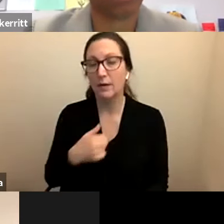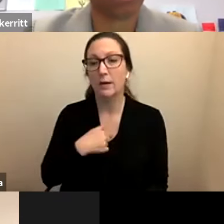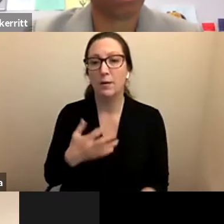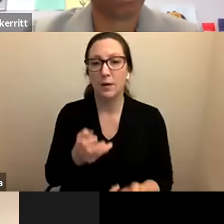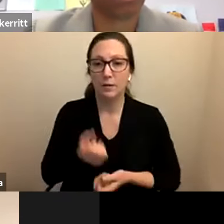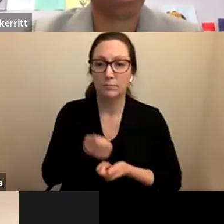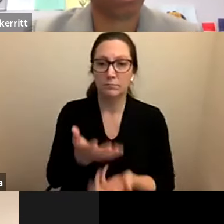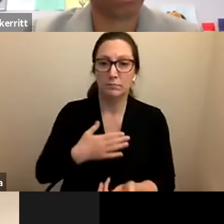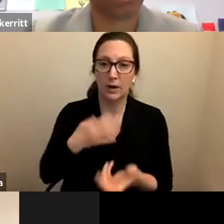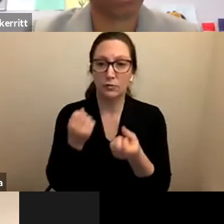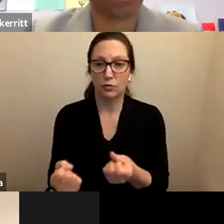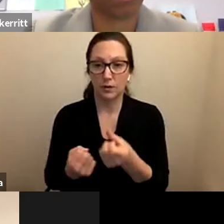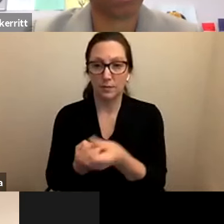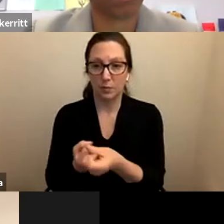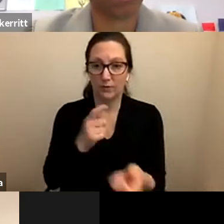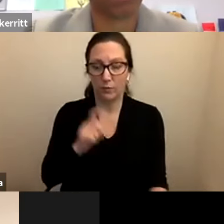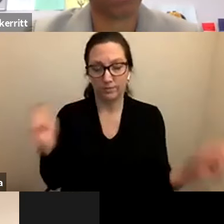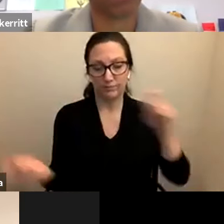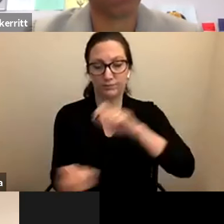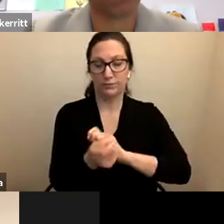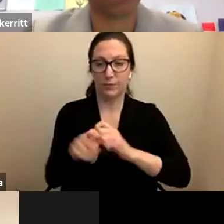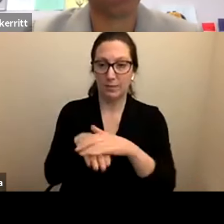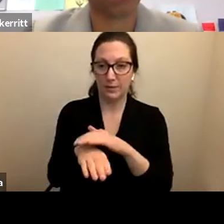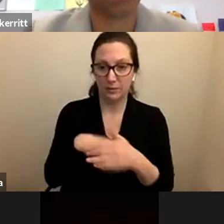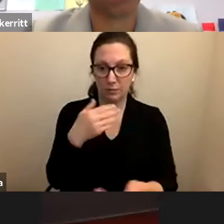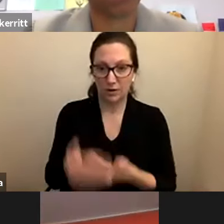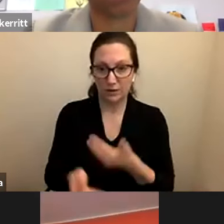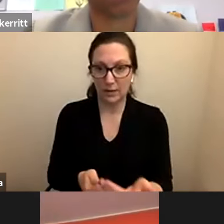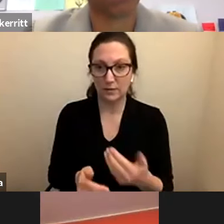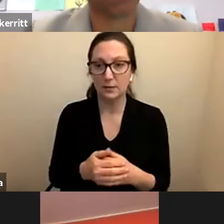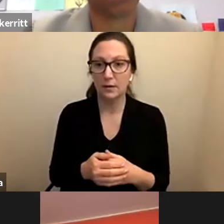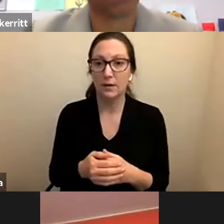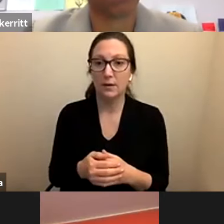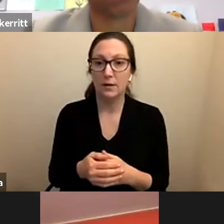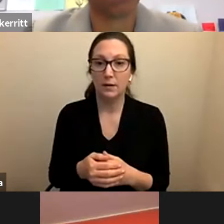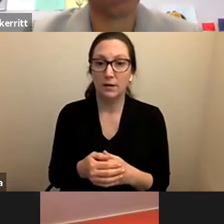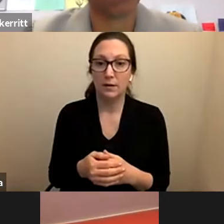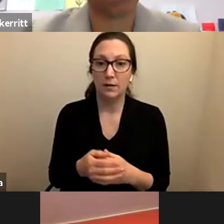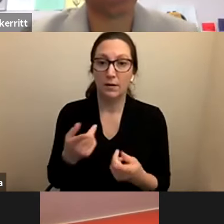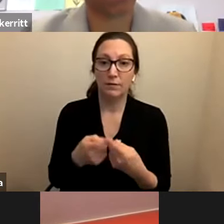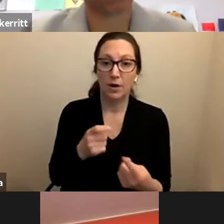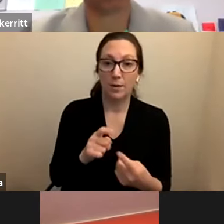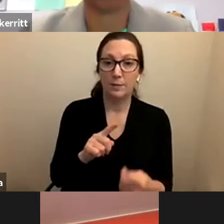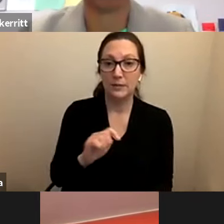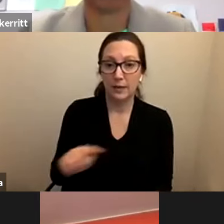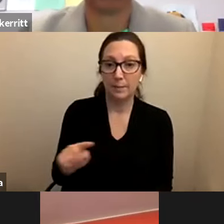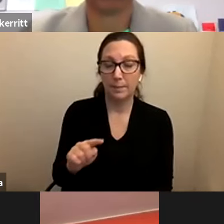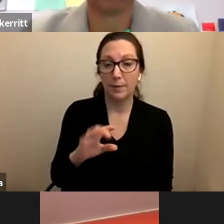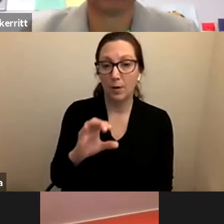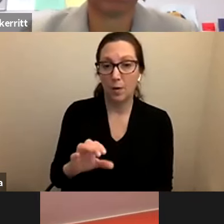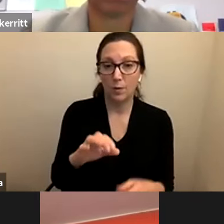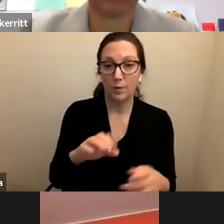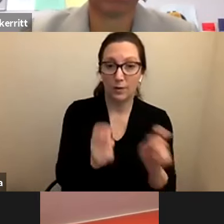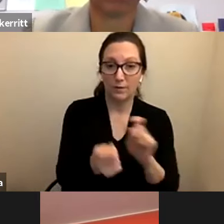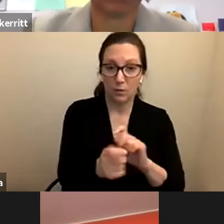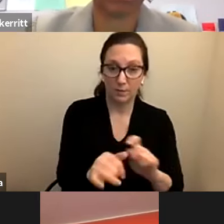strong support for reforming the exam school admissions process. Just from this year's zip code reform, I think it's amazing that